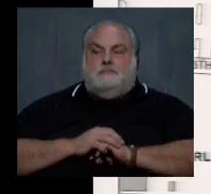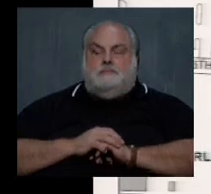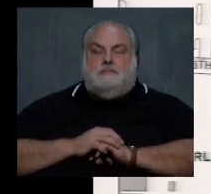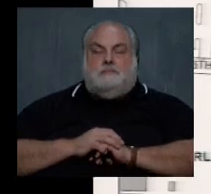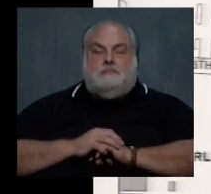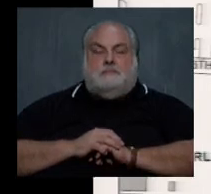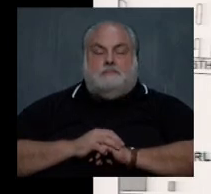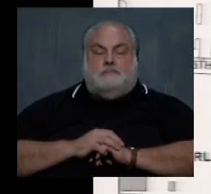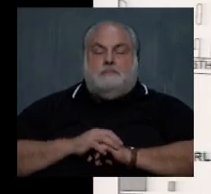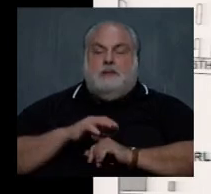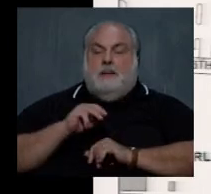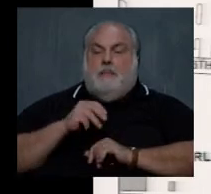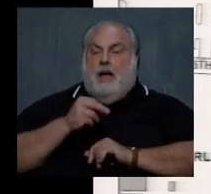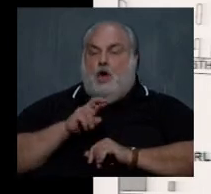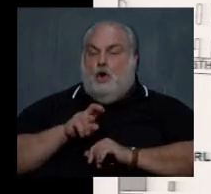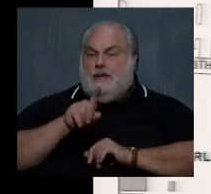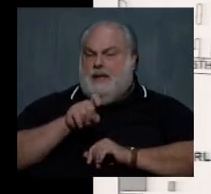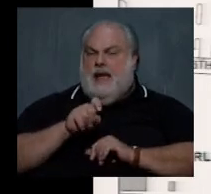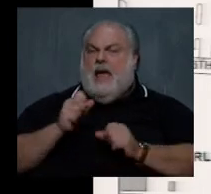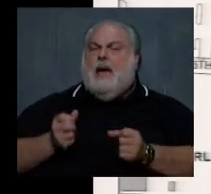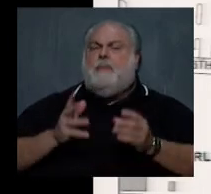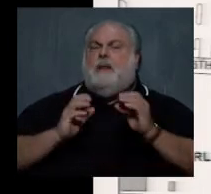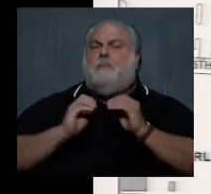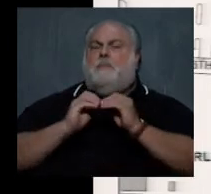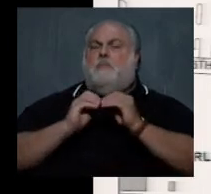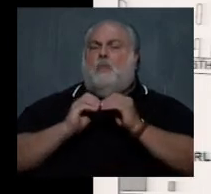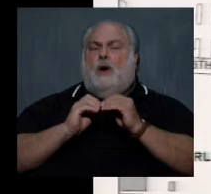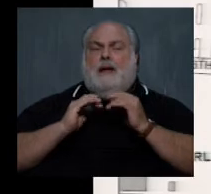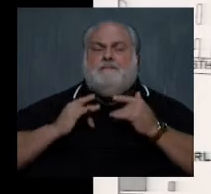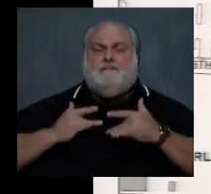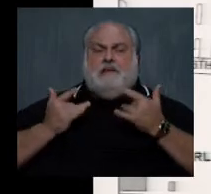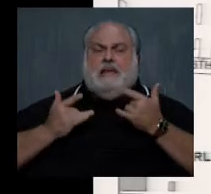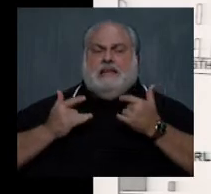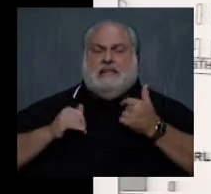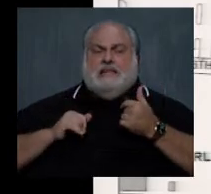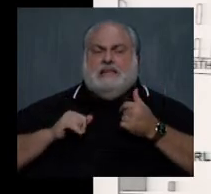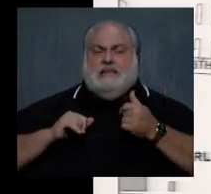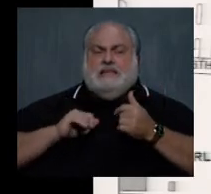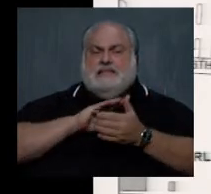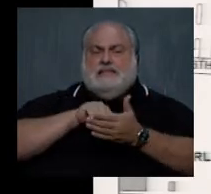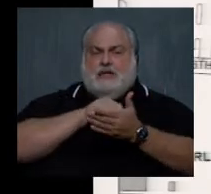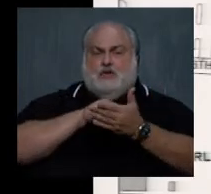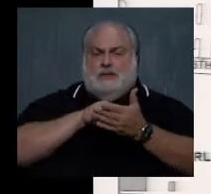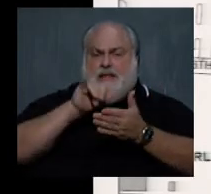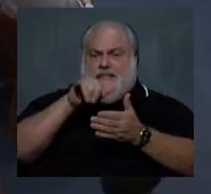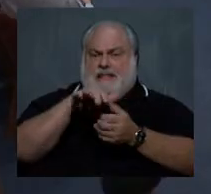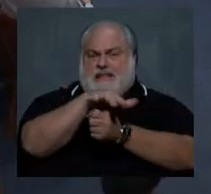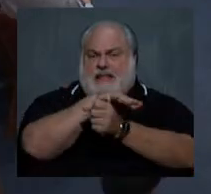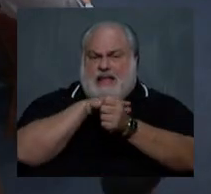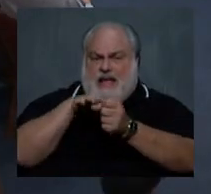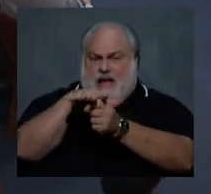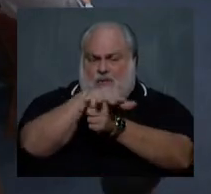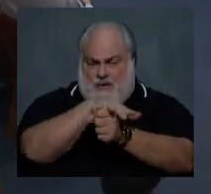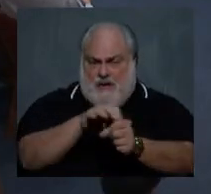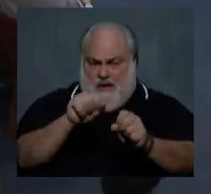Can you also let us know how many other event centers are in this relative location or vicinity?